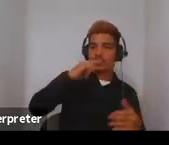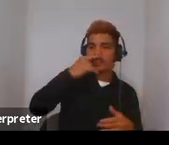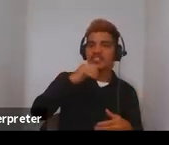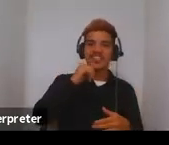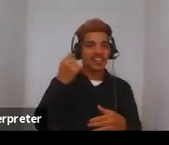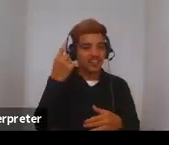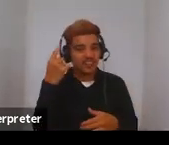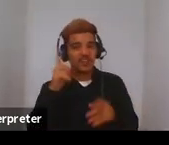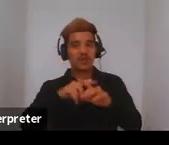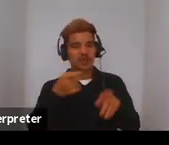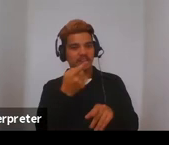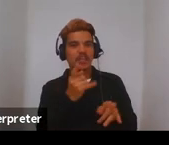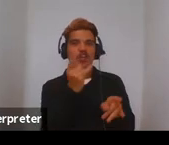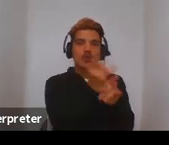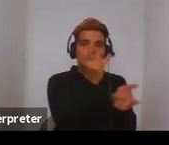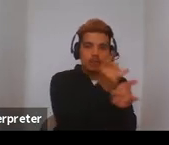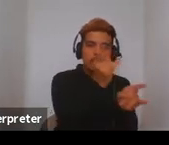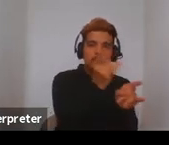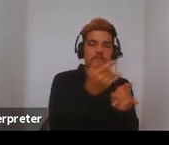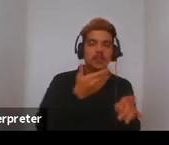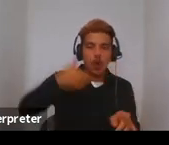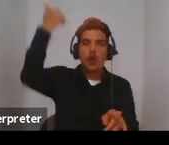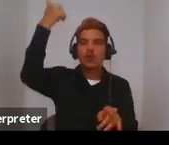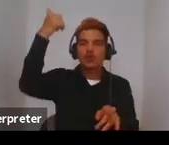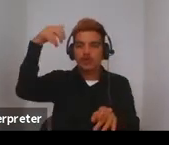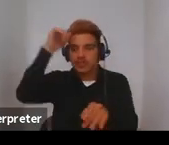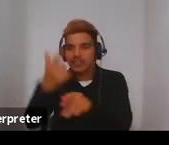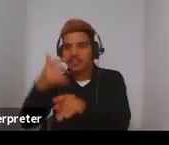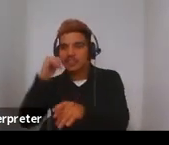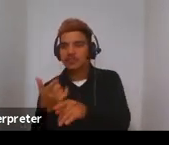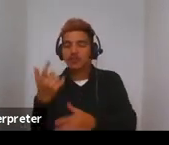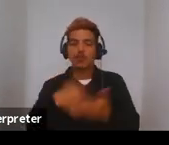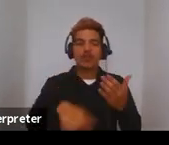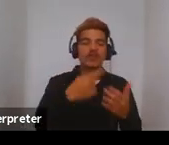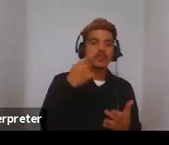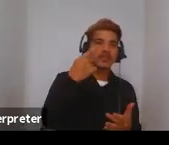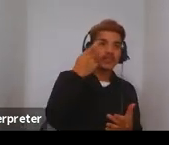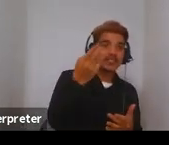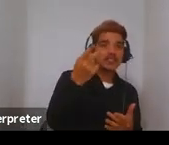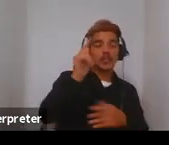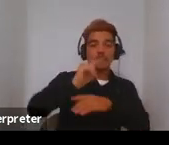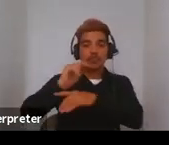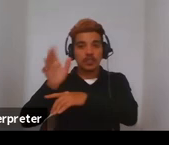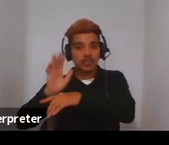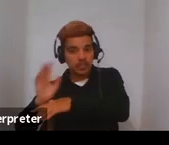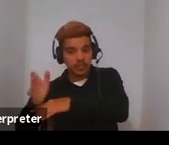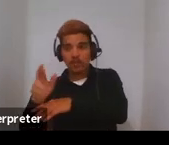understand, but they're mimicking older siblings' behavior, what they see on TV or with technology.